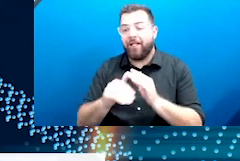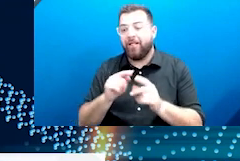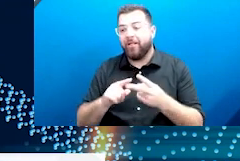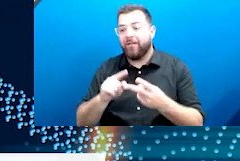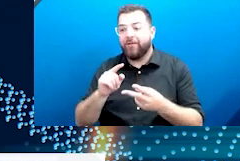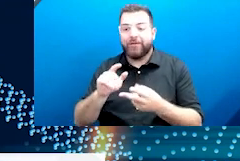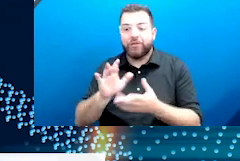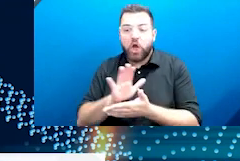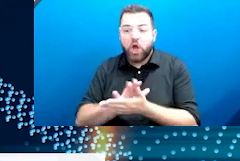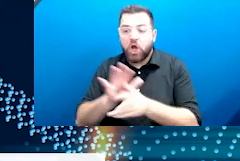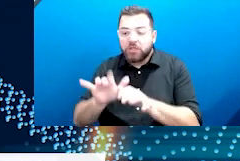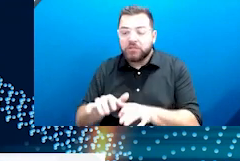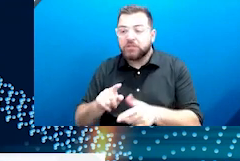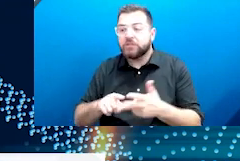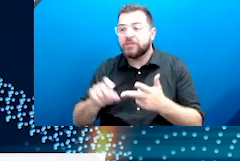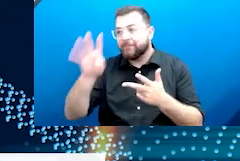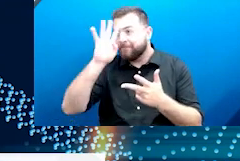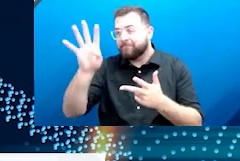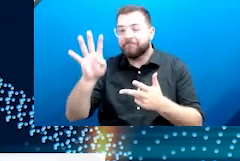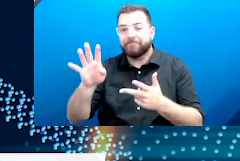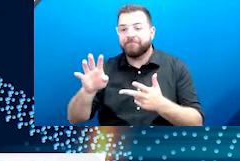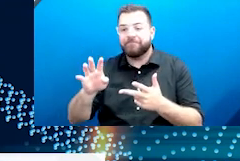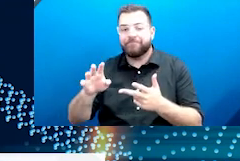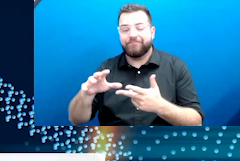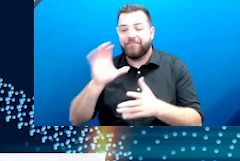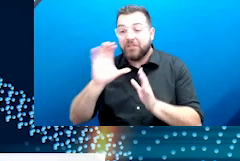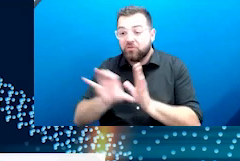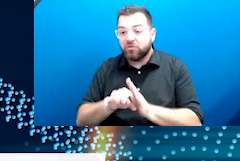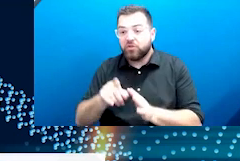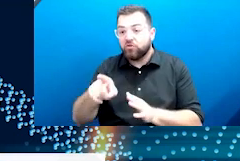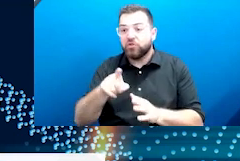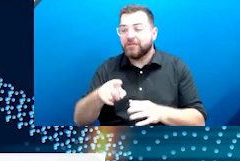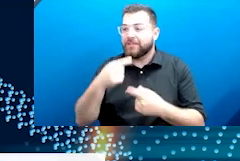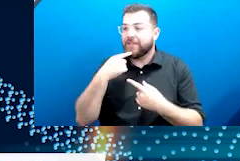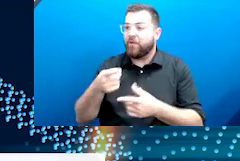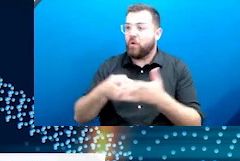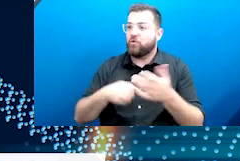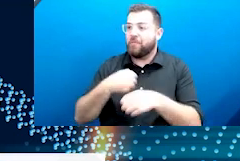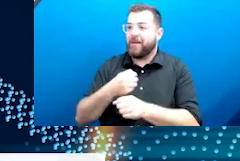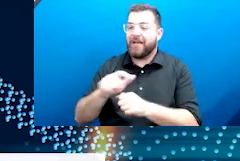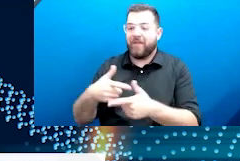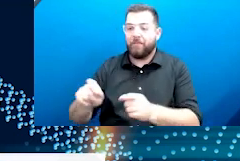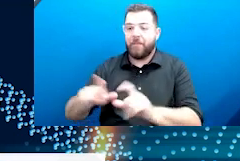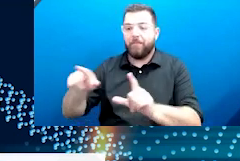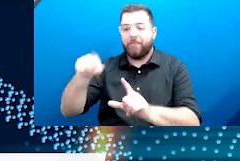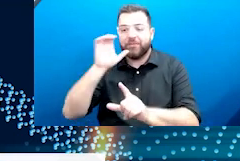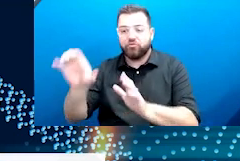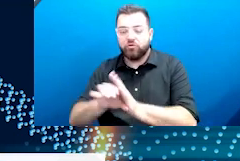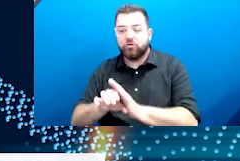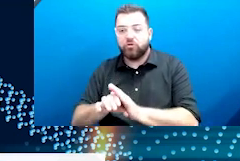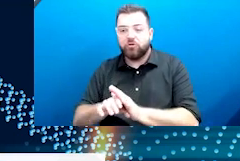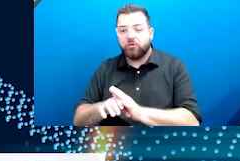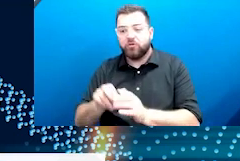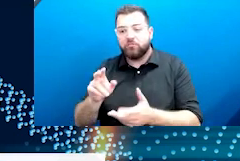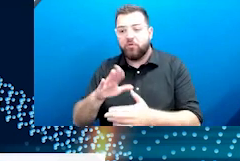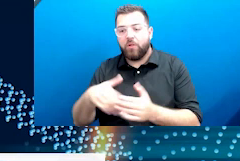create original images from text into your slides, turn ideas and actions in Google